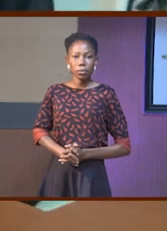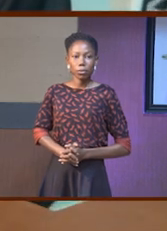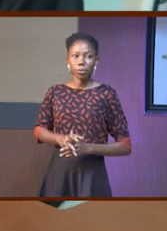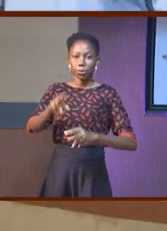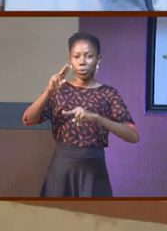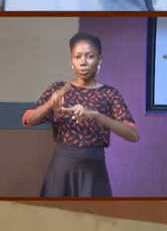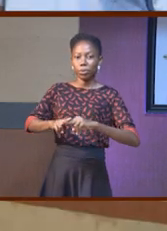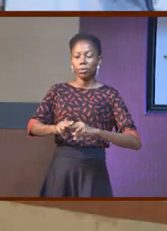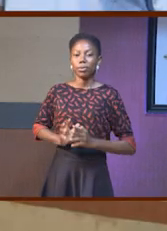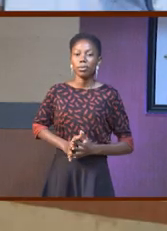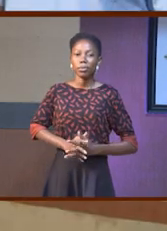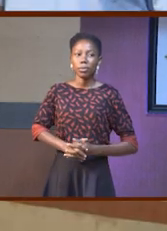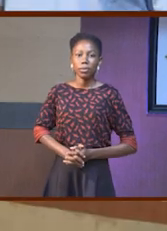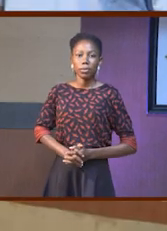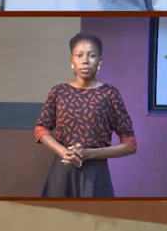Please be seated.